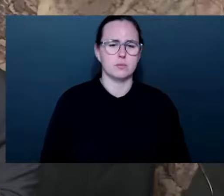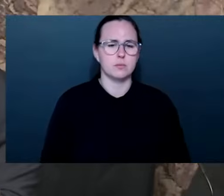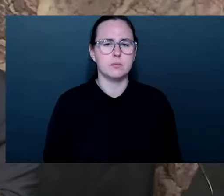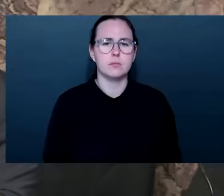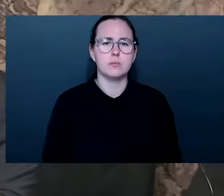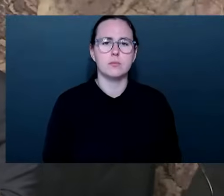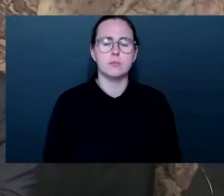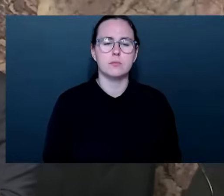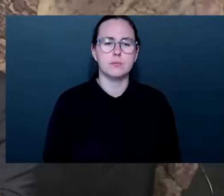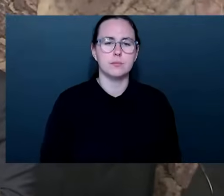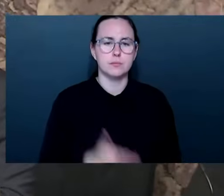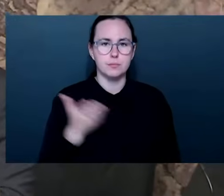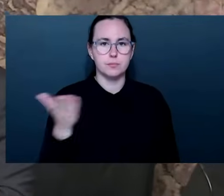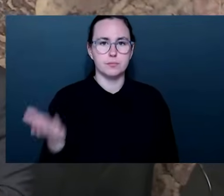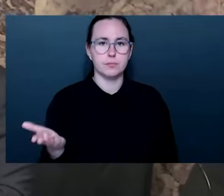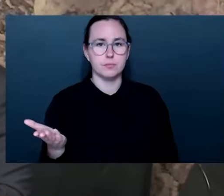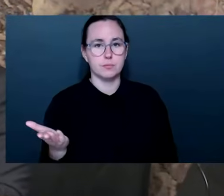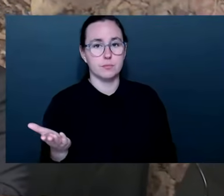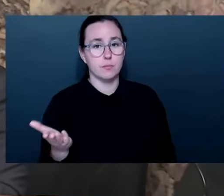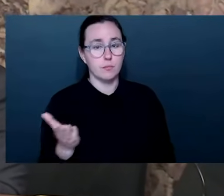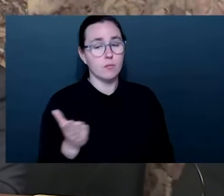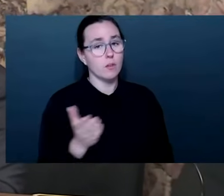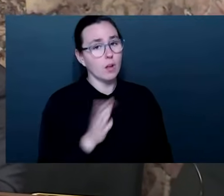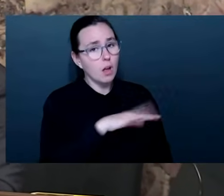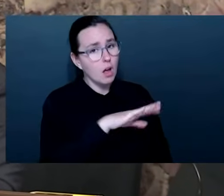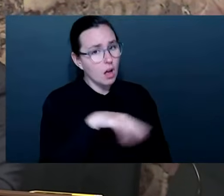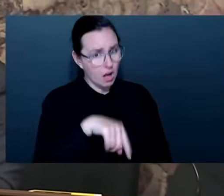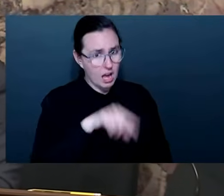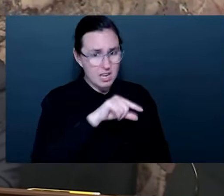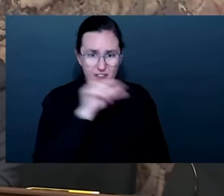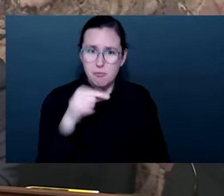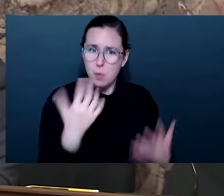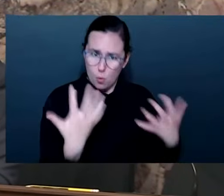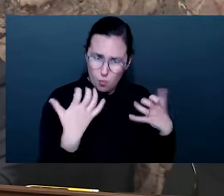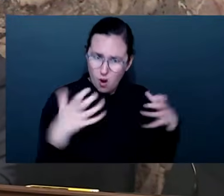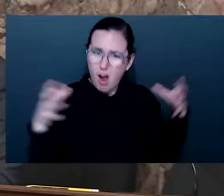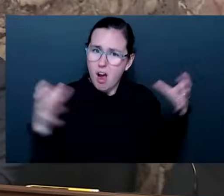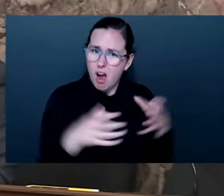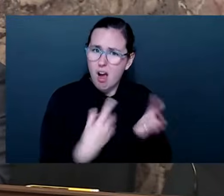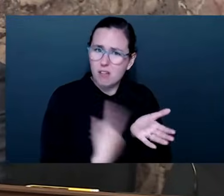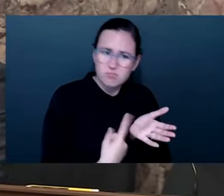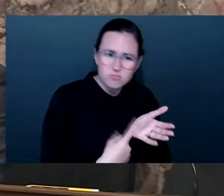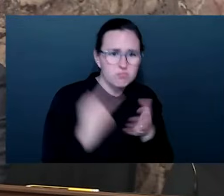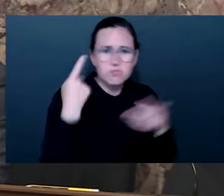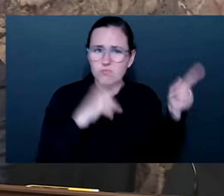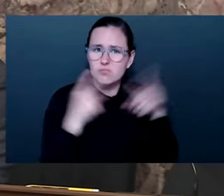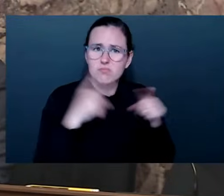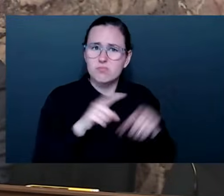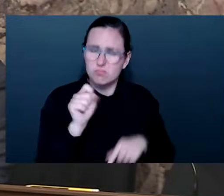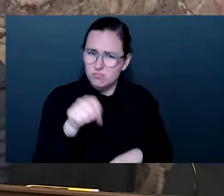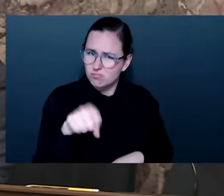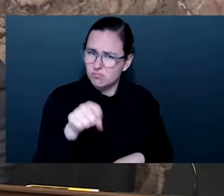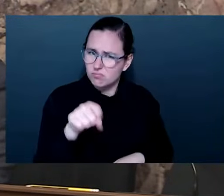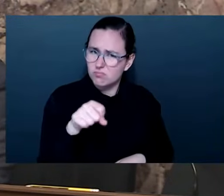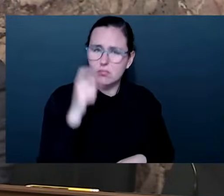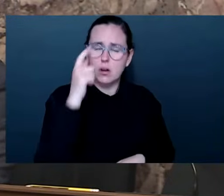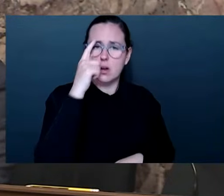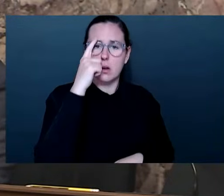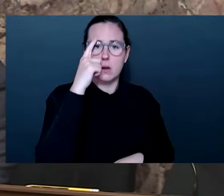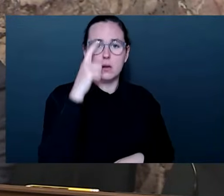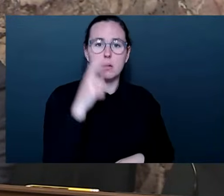table. And we have an offer on the table that keeps these workers up to date with